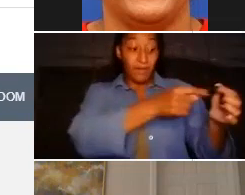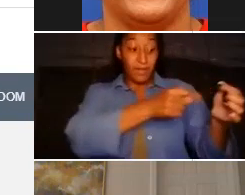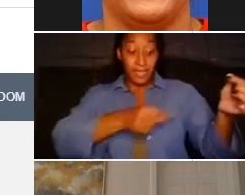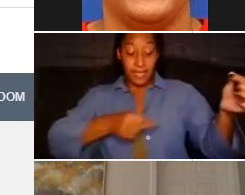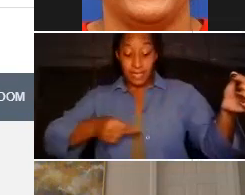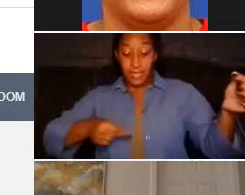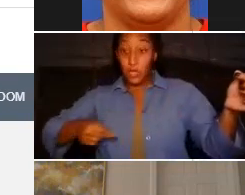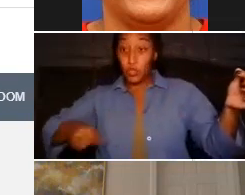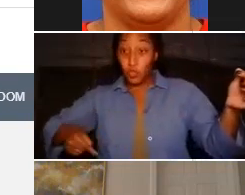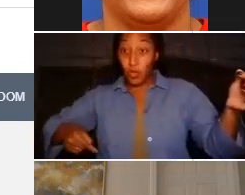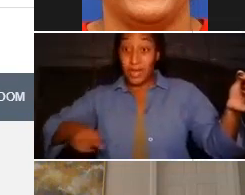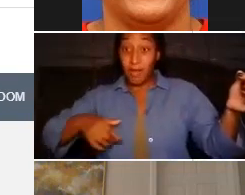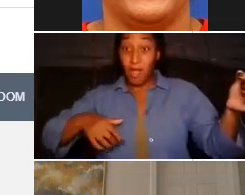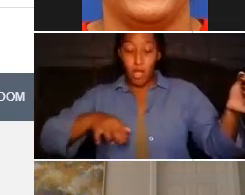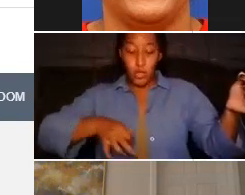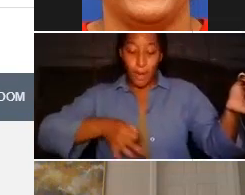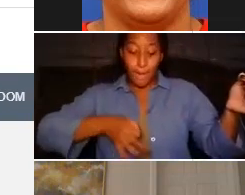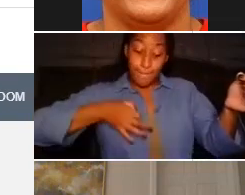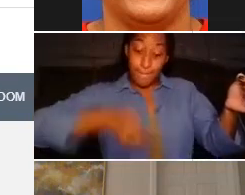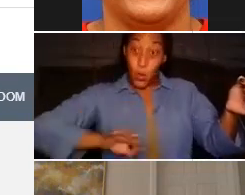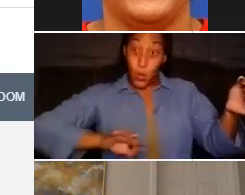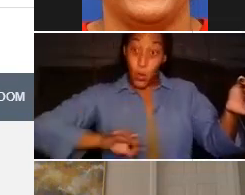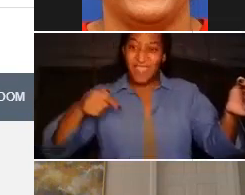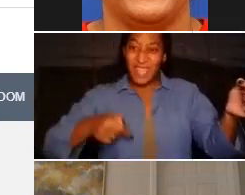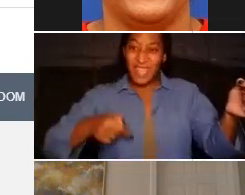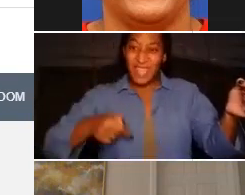wave, disturbs the air.